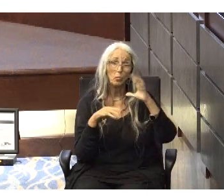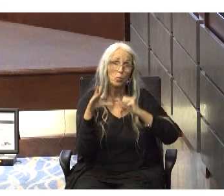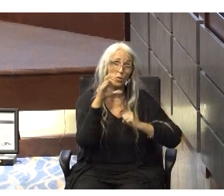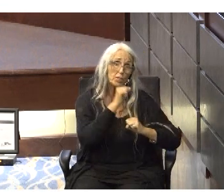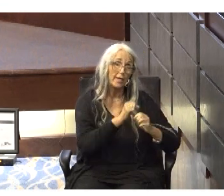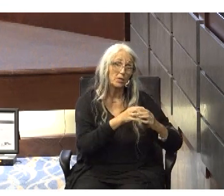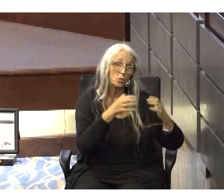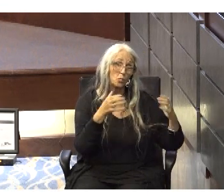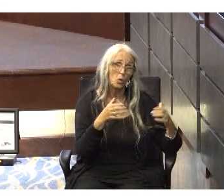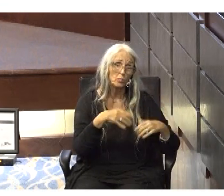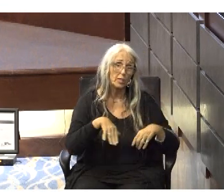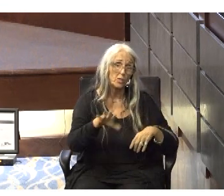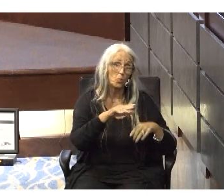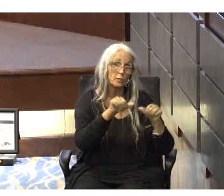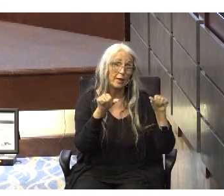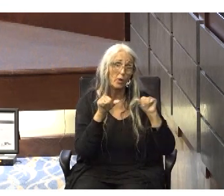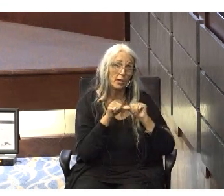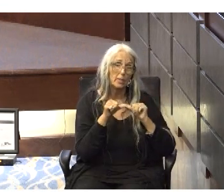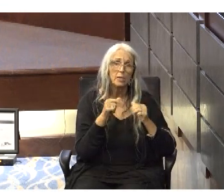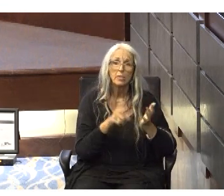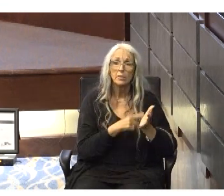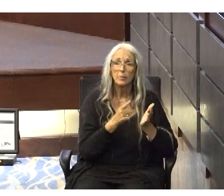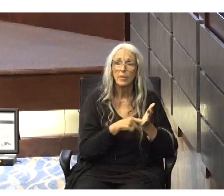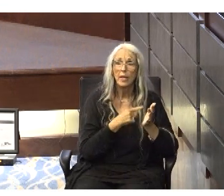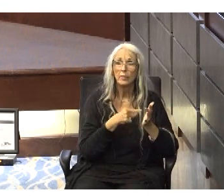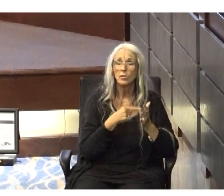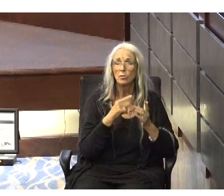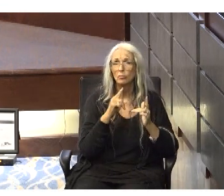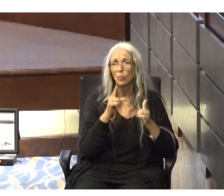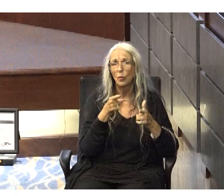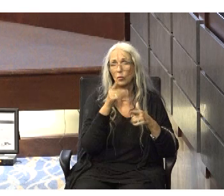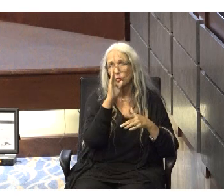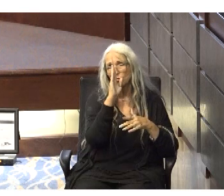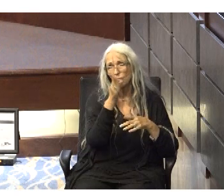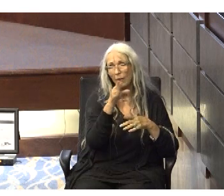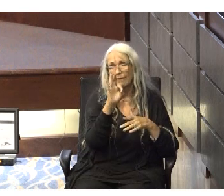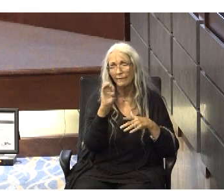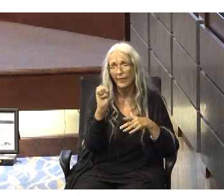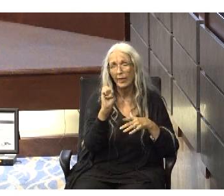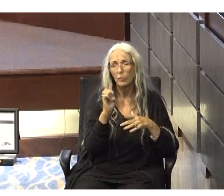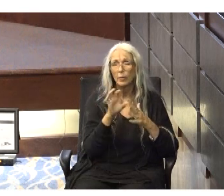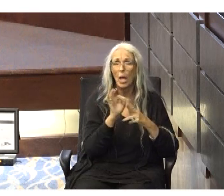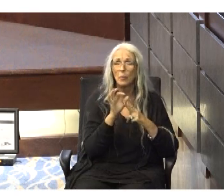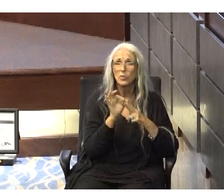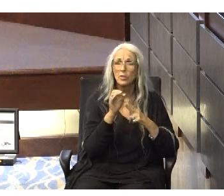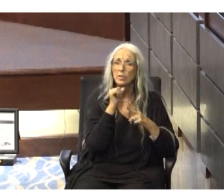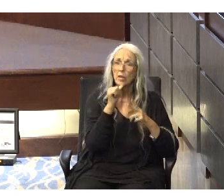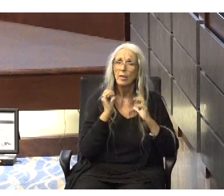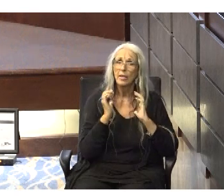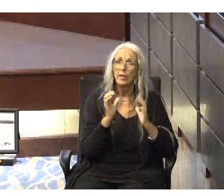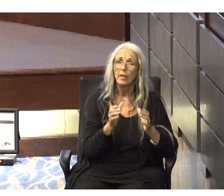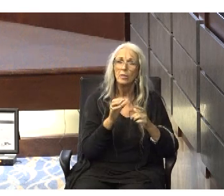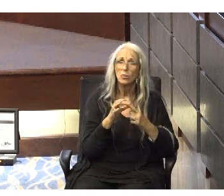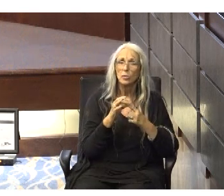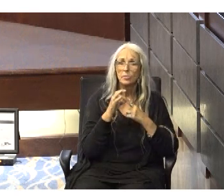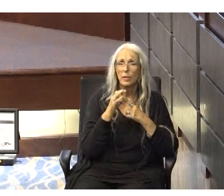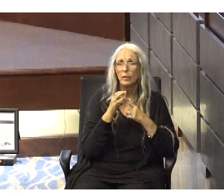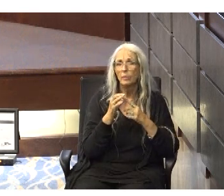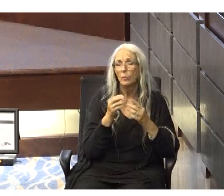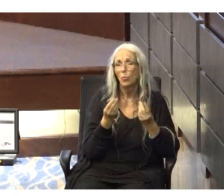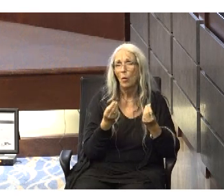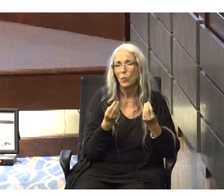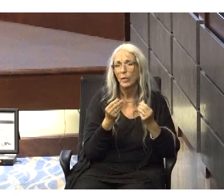of those areas, sometimes going with that straight fee gives us an option to where it's not dedicated to a certain piece of